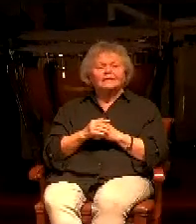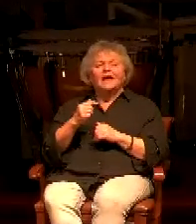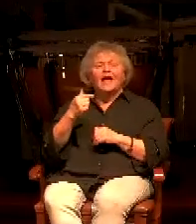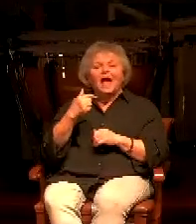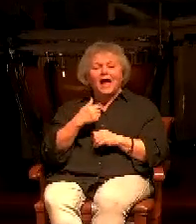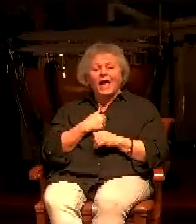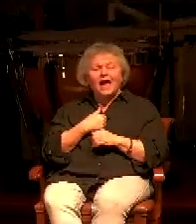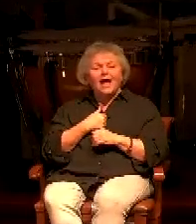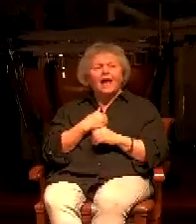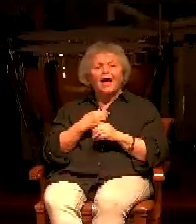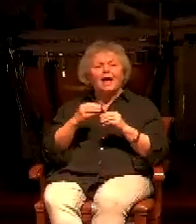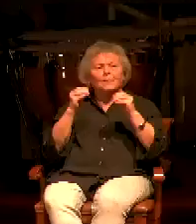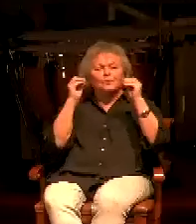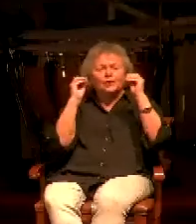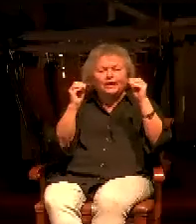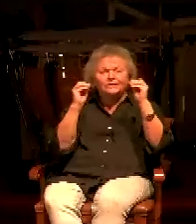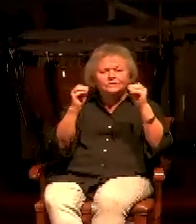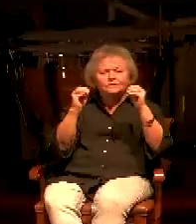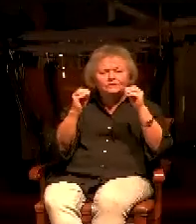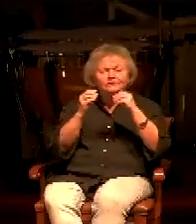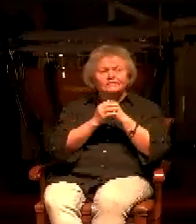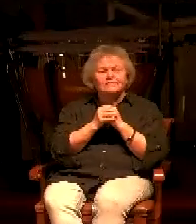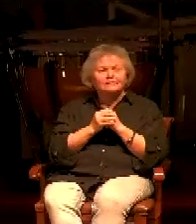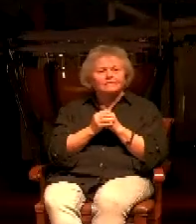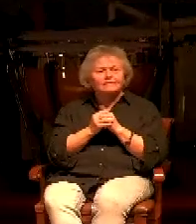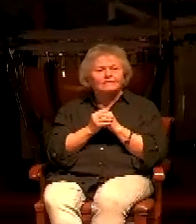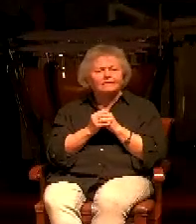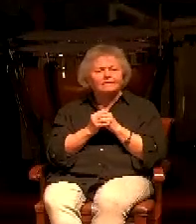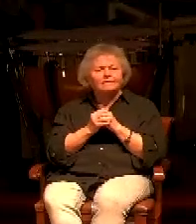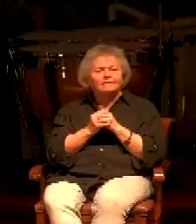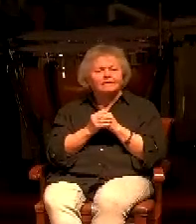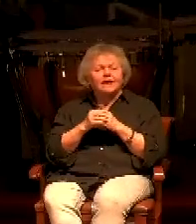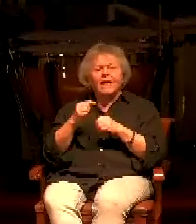Where's the 5,000 I fed? Bring them in here." And what do?